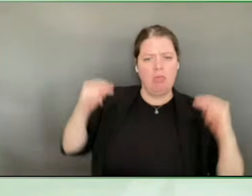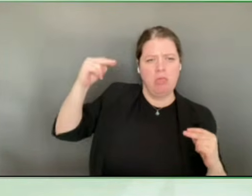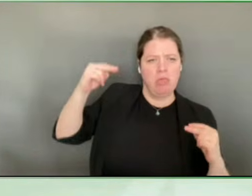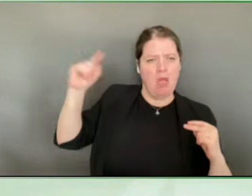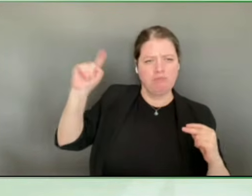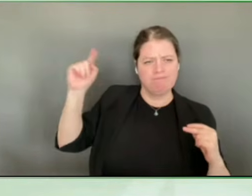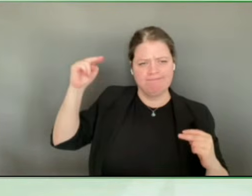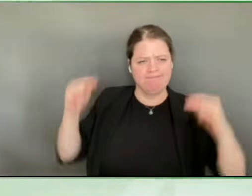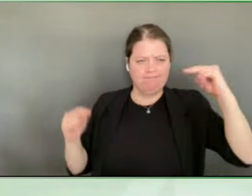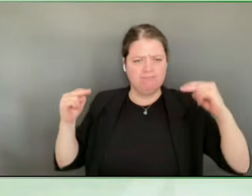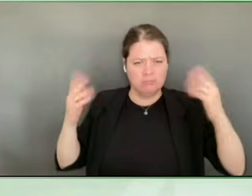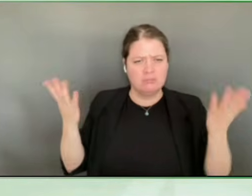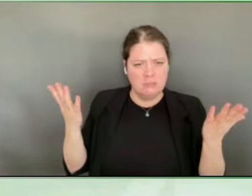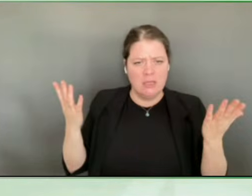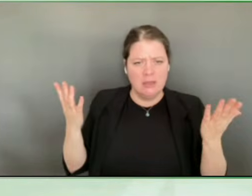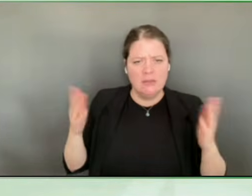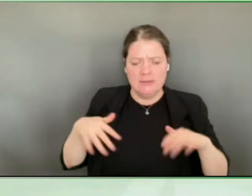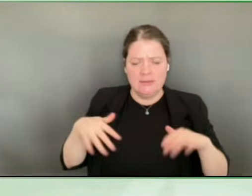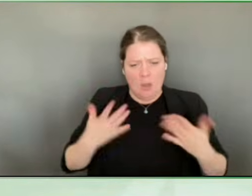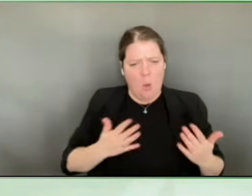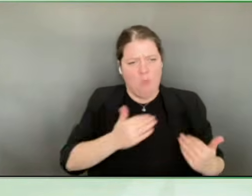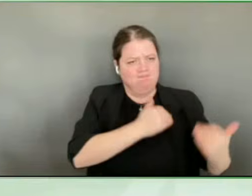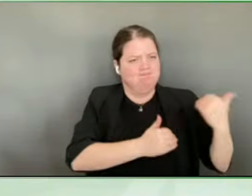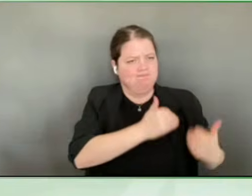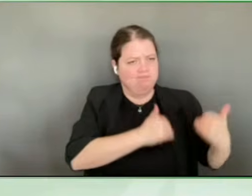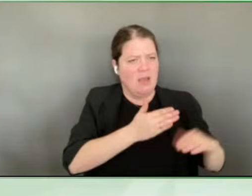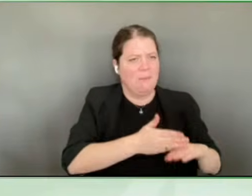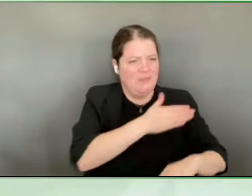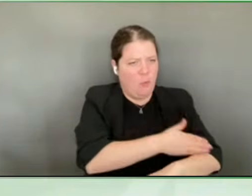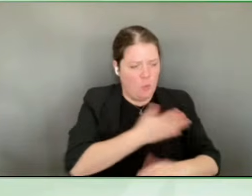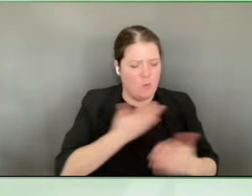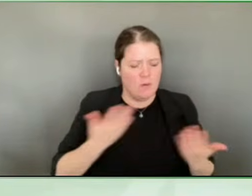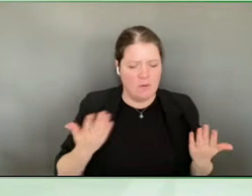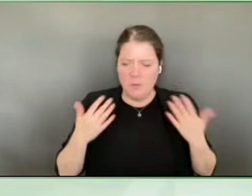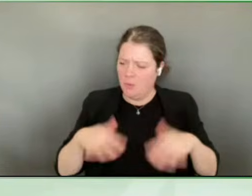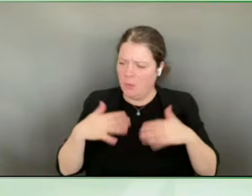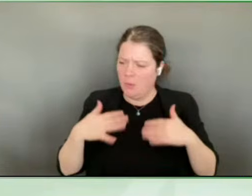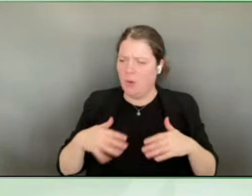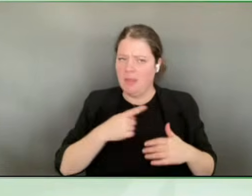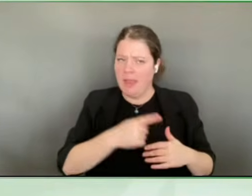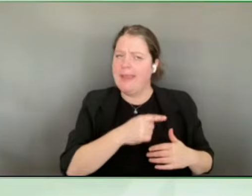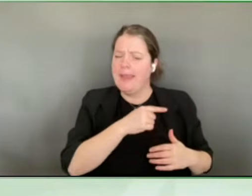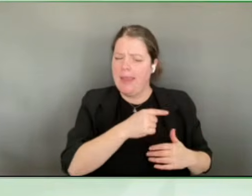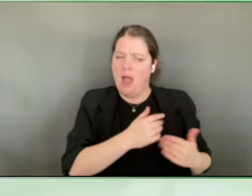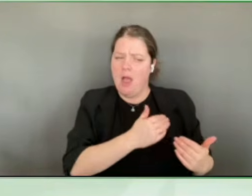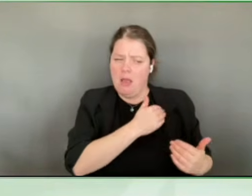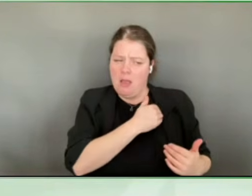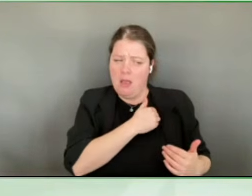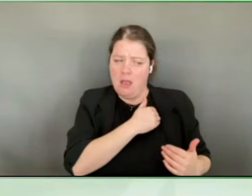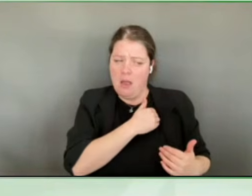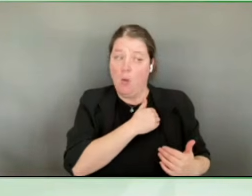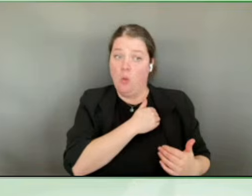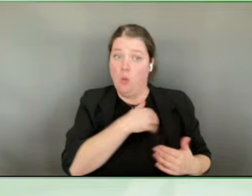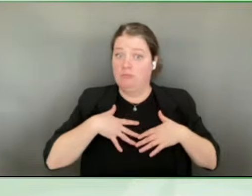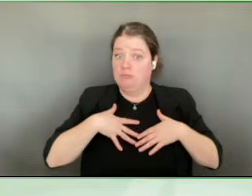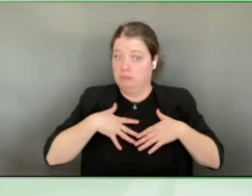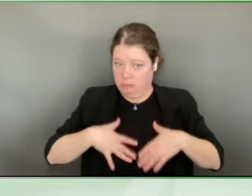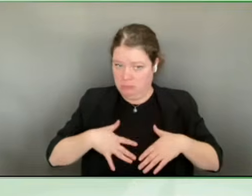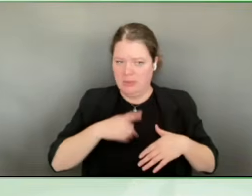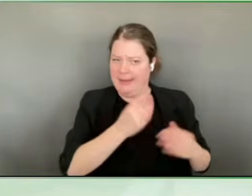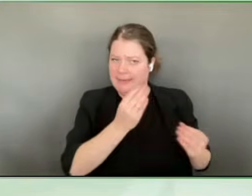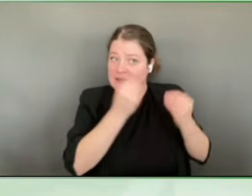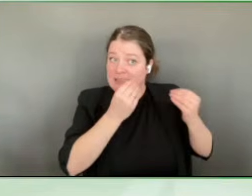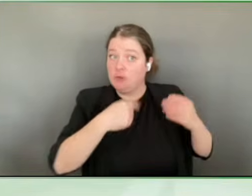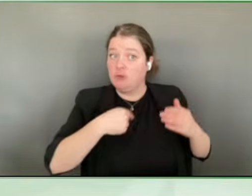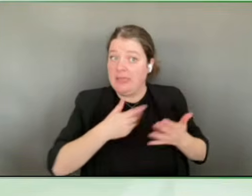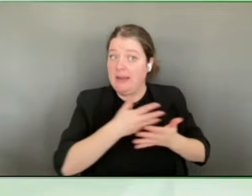really talks to my heart when I speak to people who are teaching me on what's the right thing to do. Absolutely, and I think